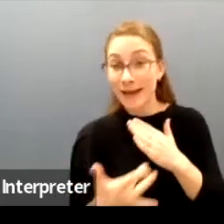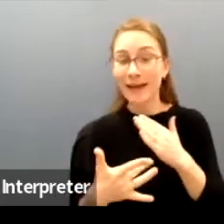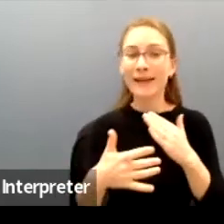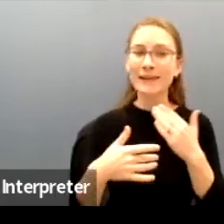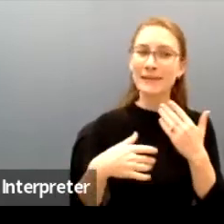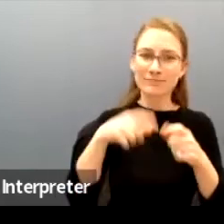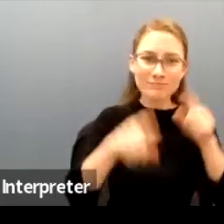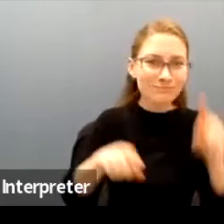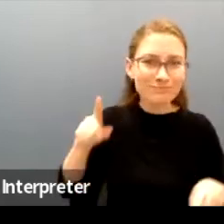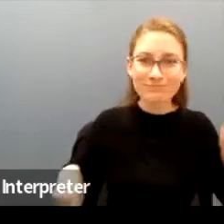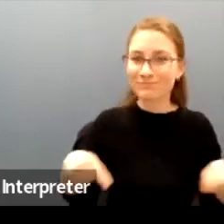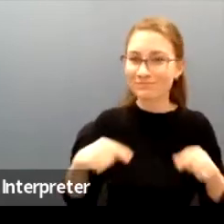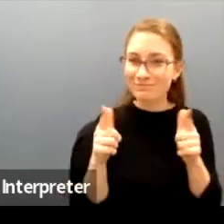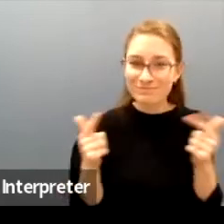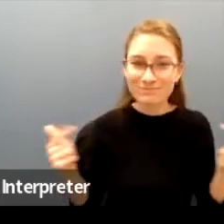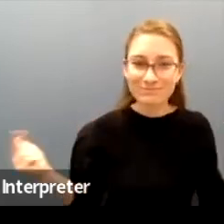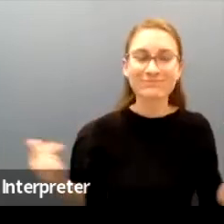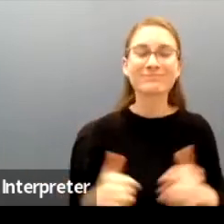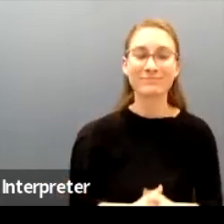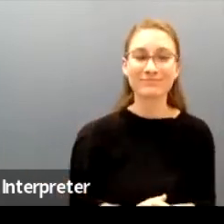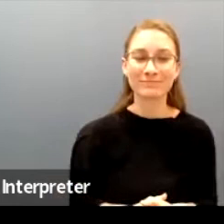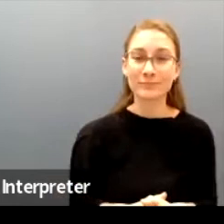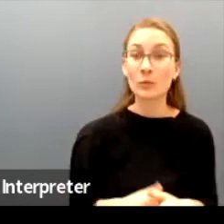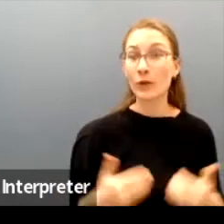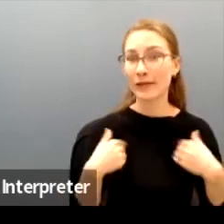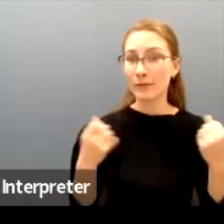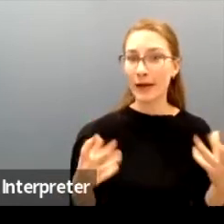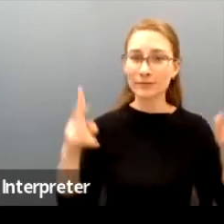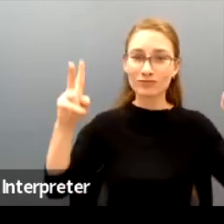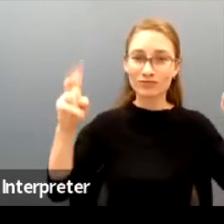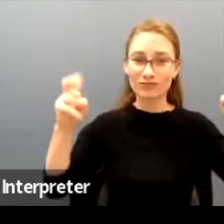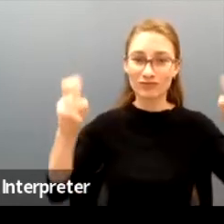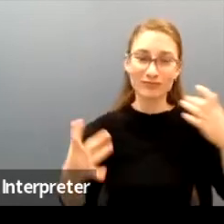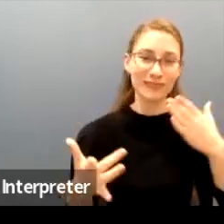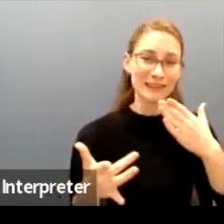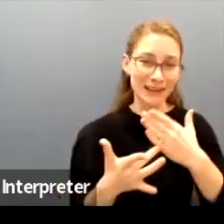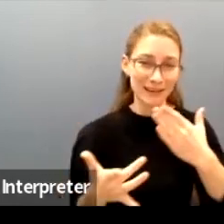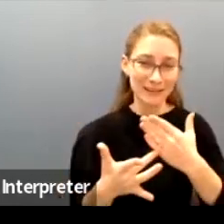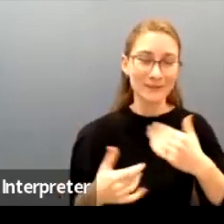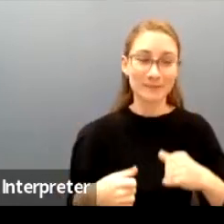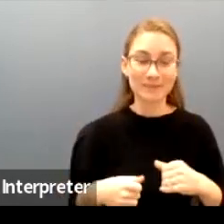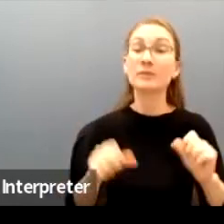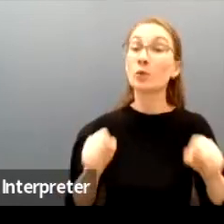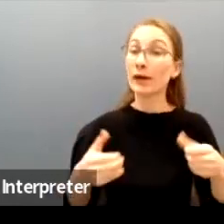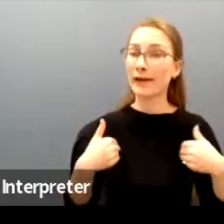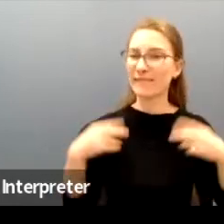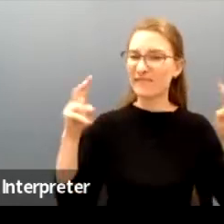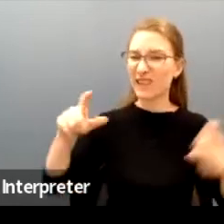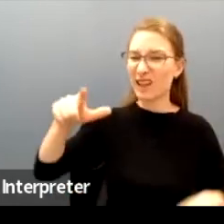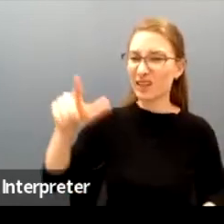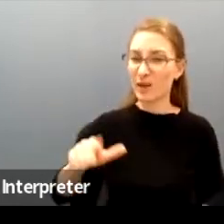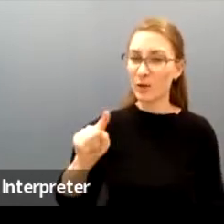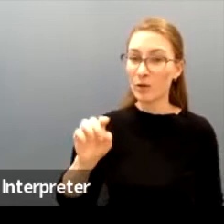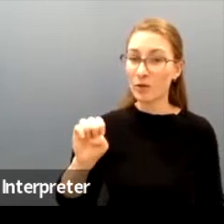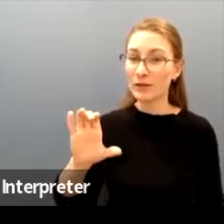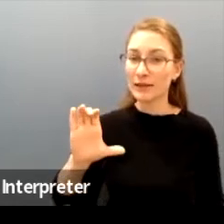it varies in all different types of quote unquote technology. So you can have something like a low-tech device, like the picture exchange communication